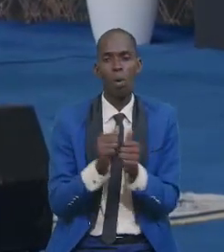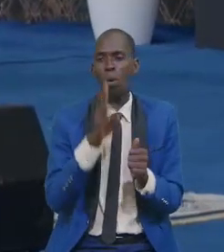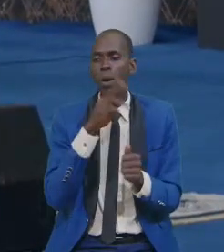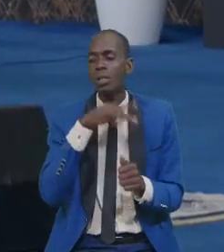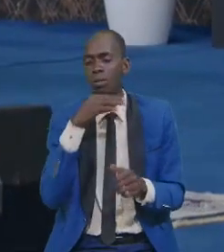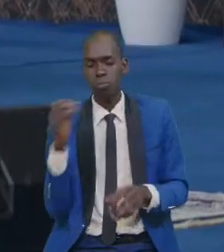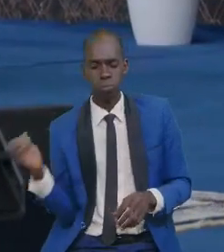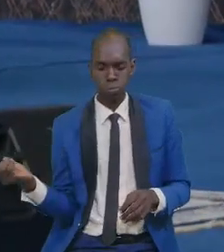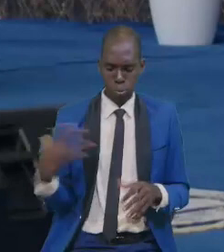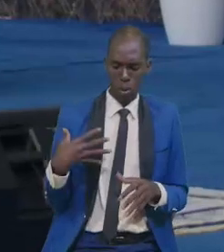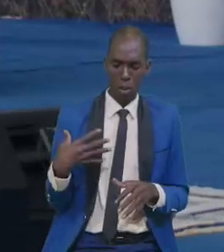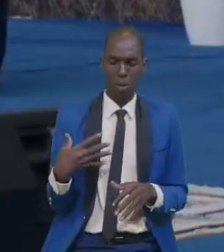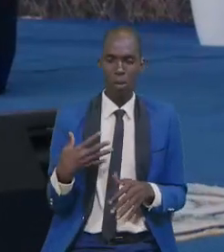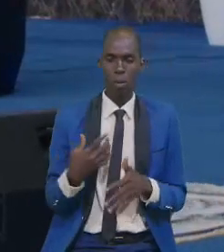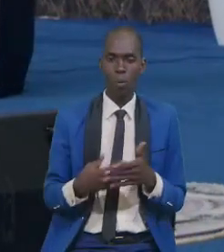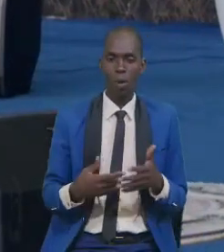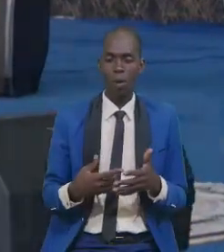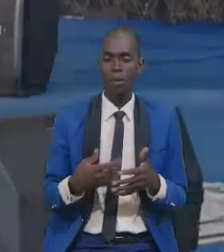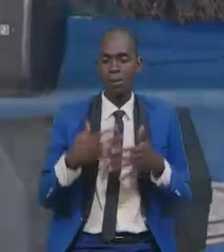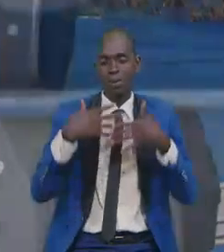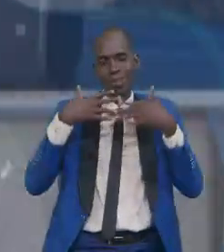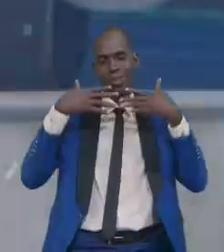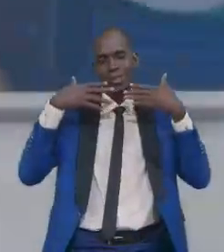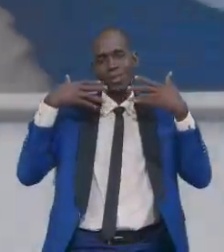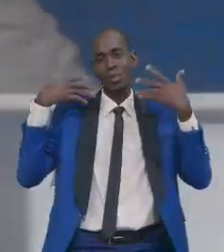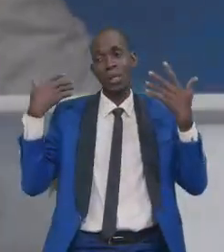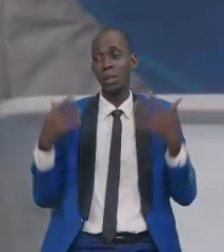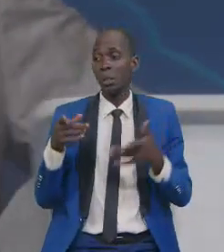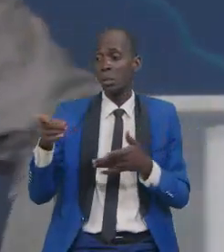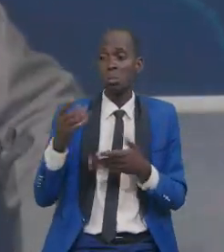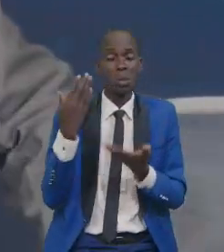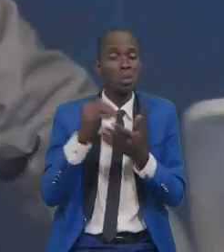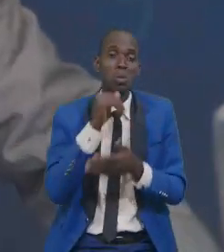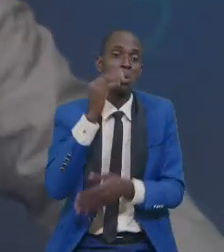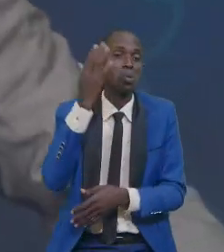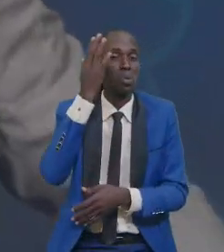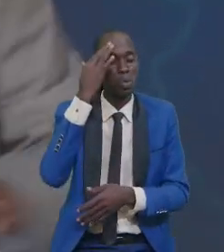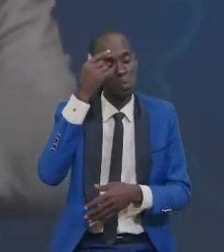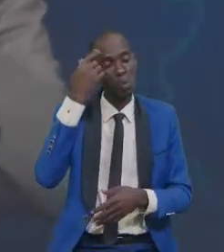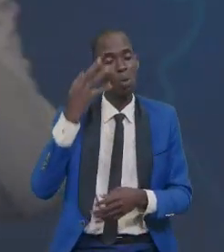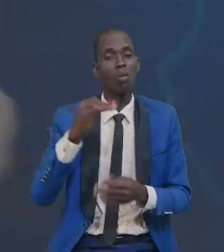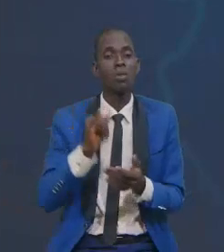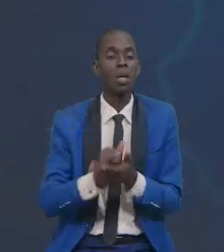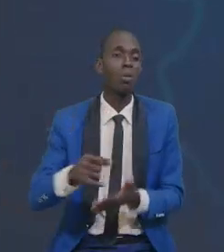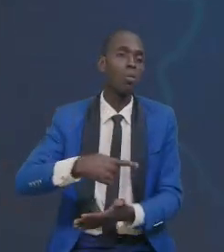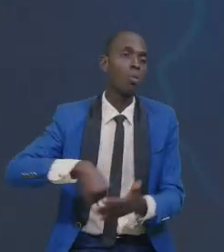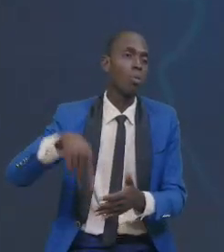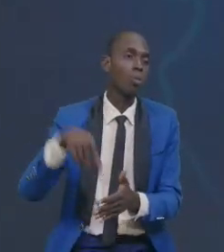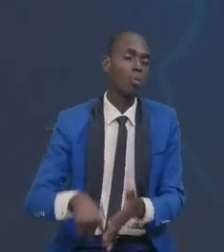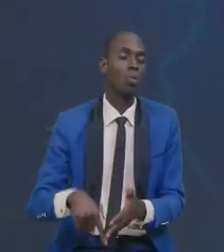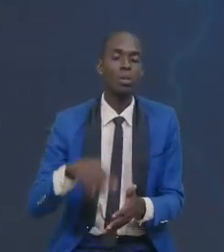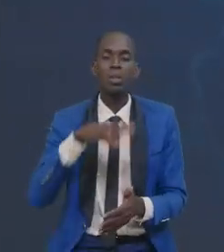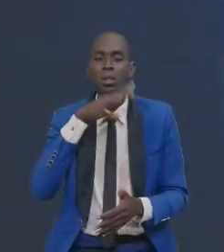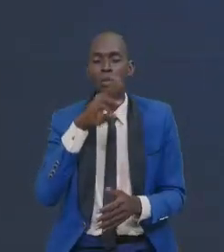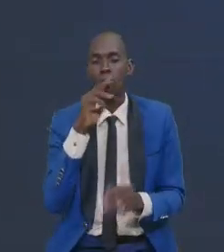smile. He doesn't know what he's doing. He didn't do that deliberately. It's because of that pothole there. You give a reason, a